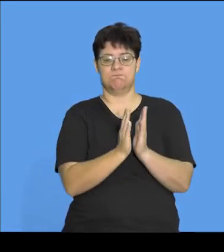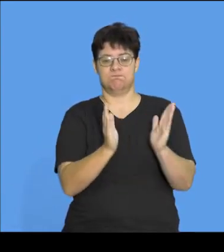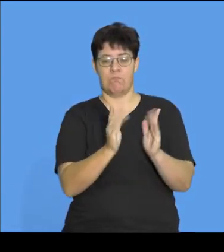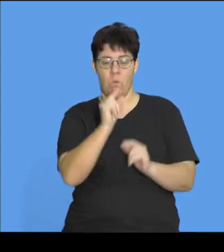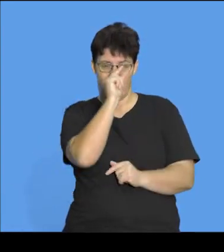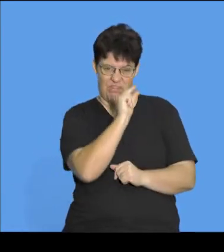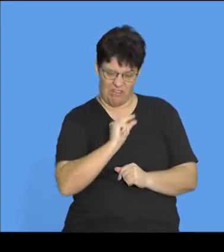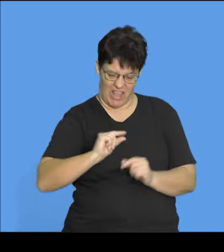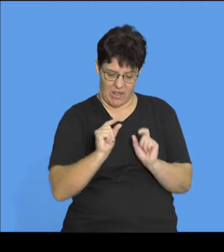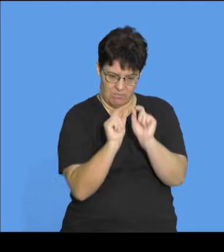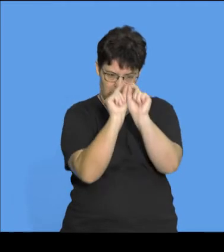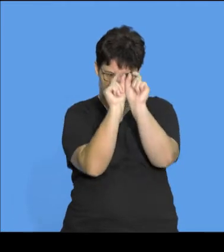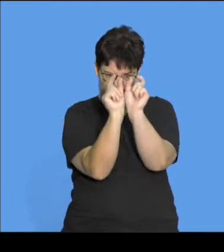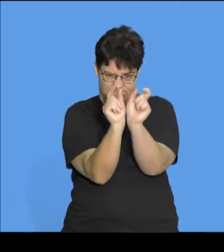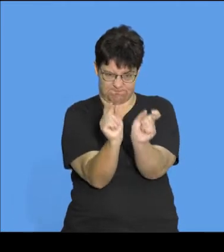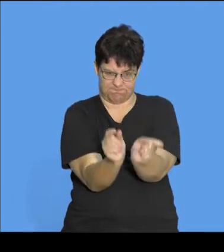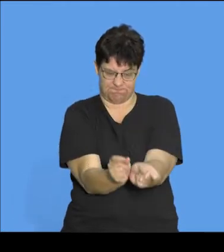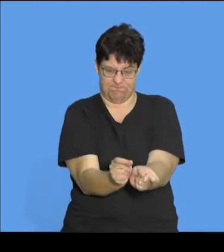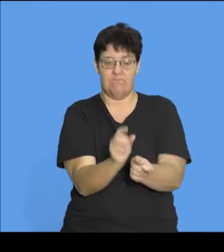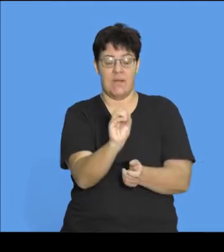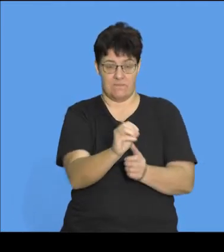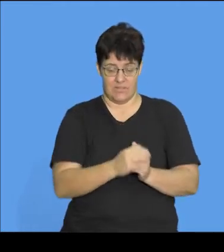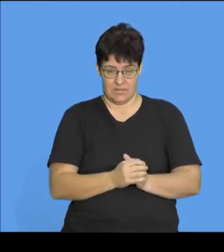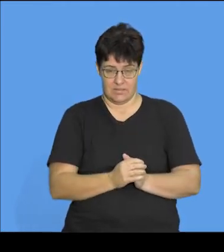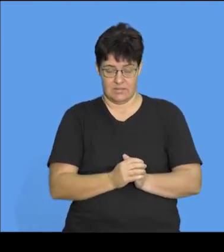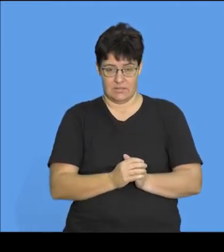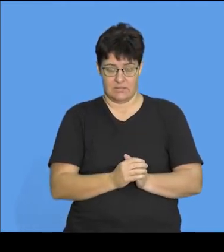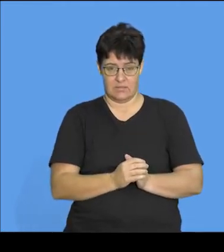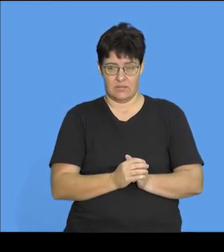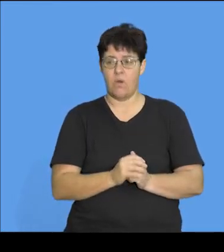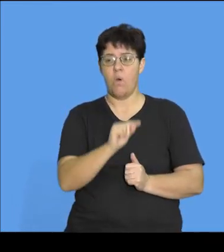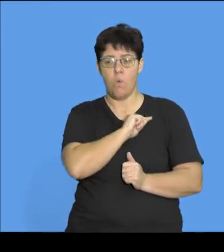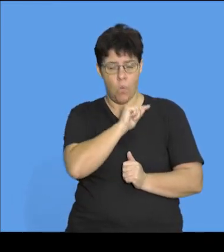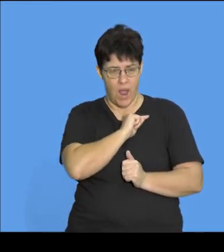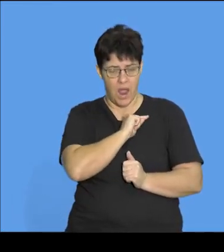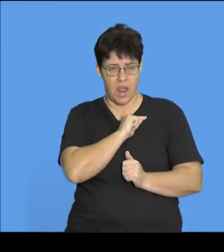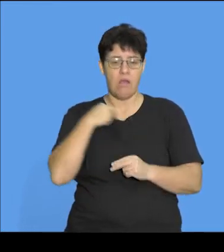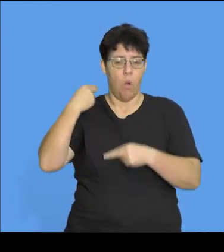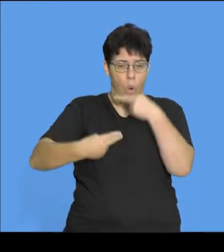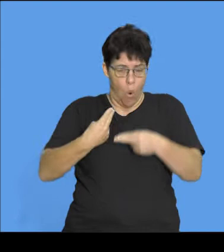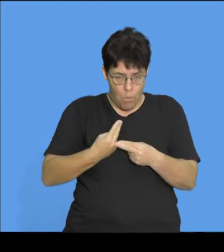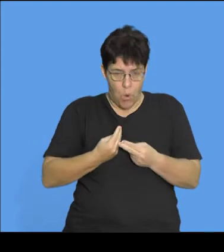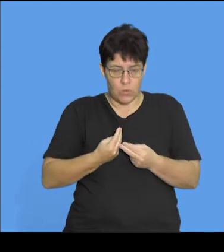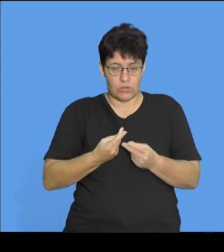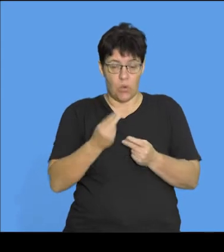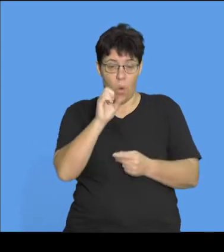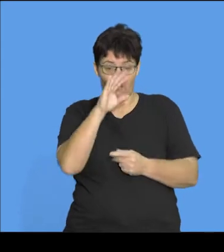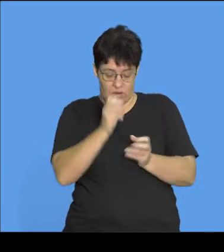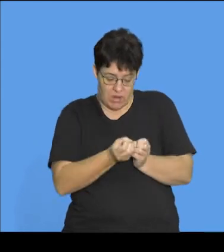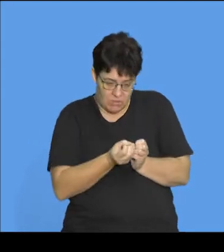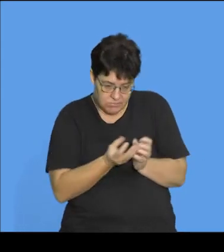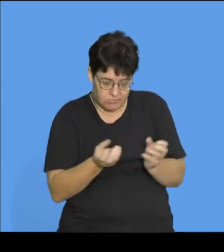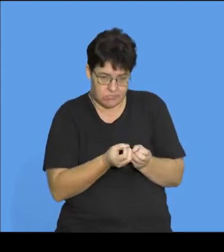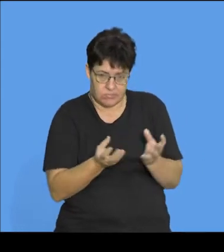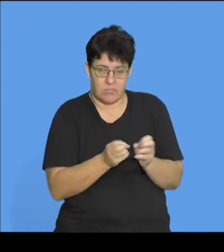thickened. This process occurs as hormones are released from the ovary. However,